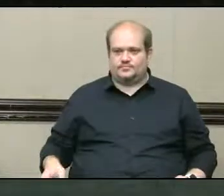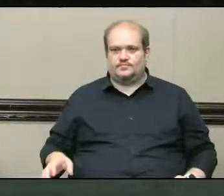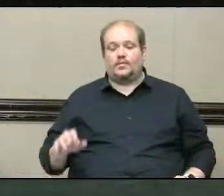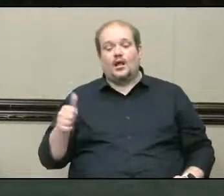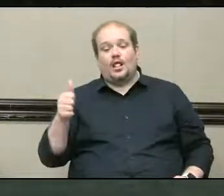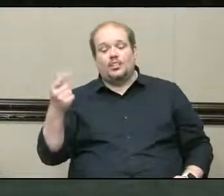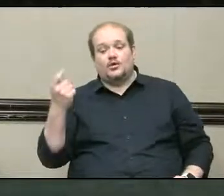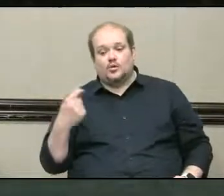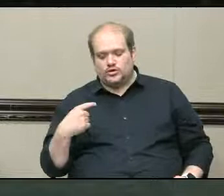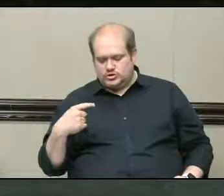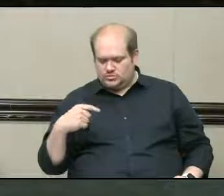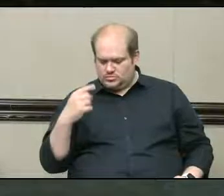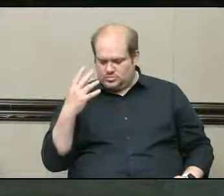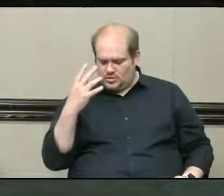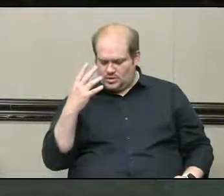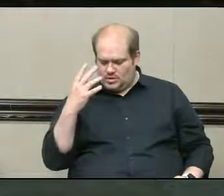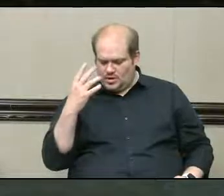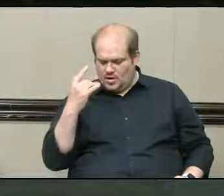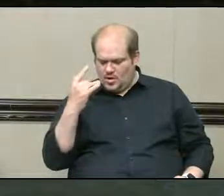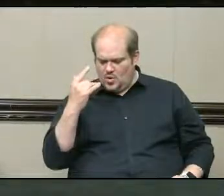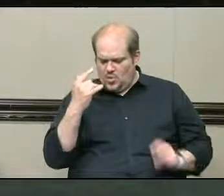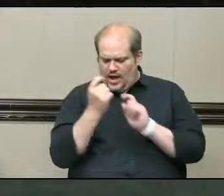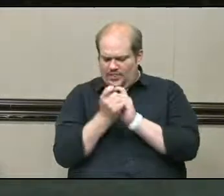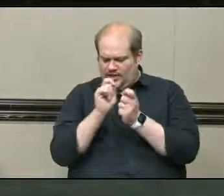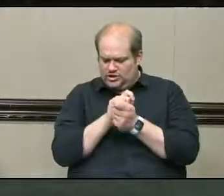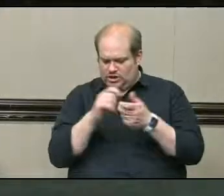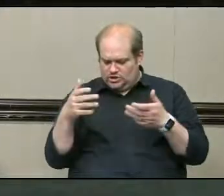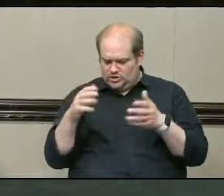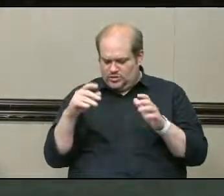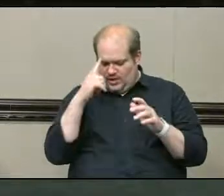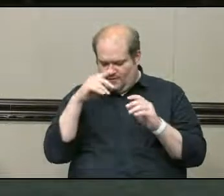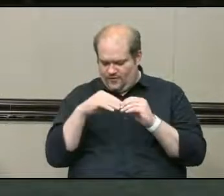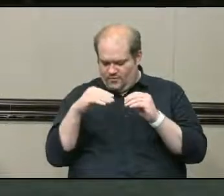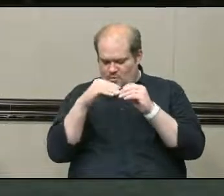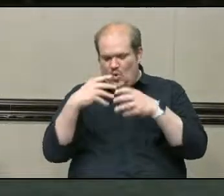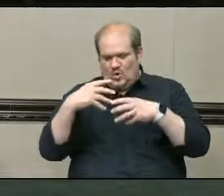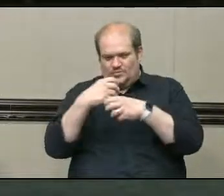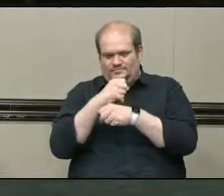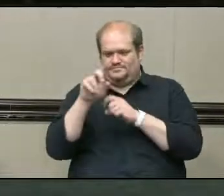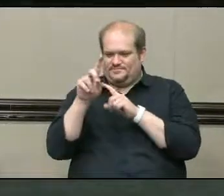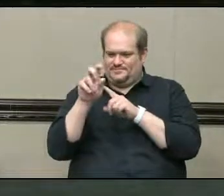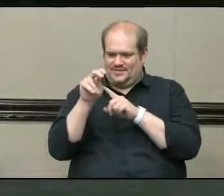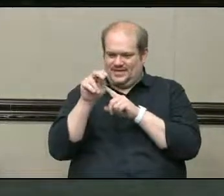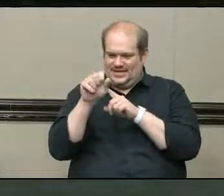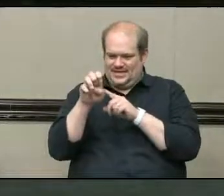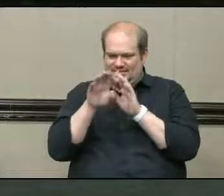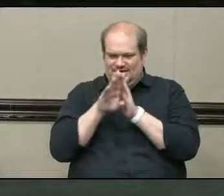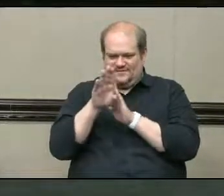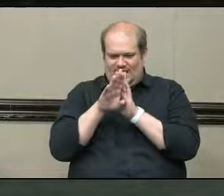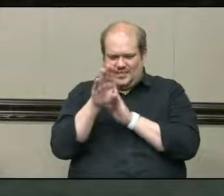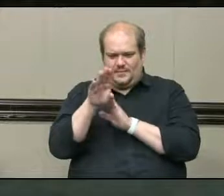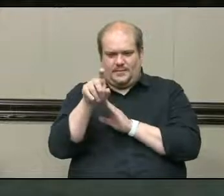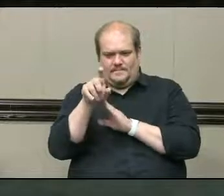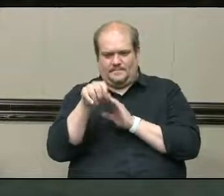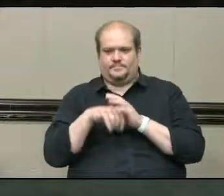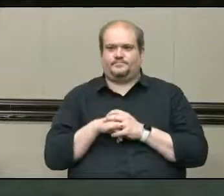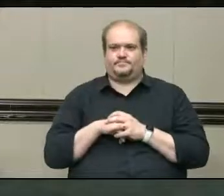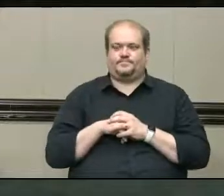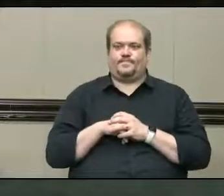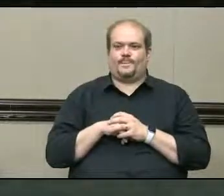Another question we have is why the change to allow denser developments?